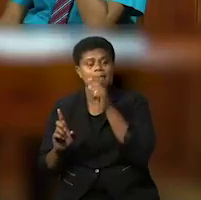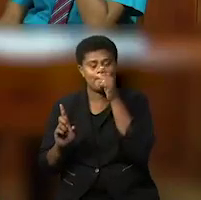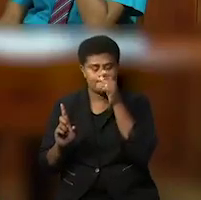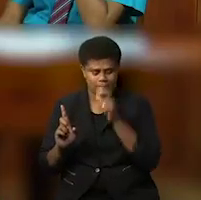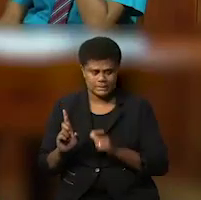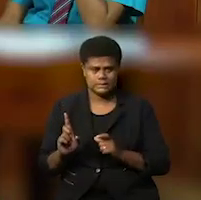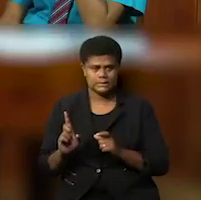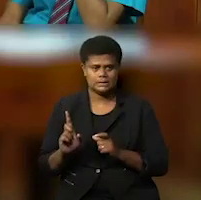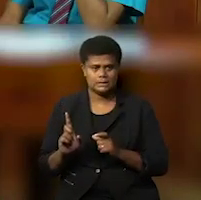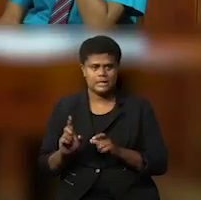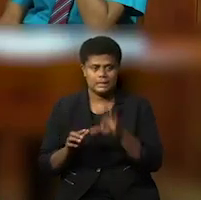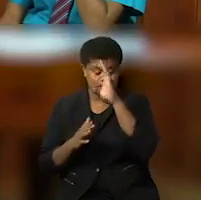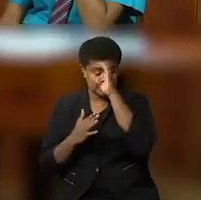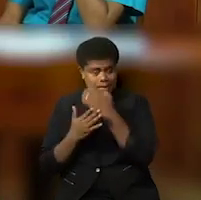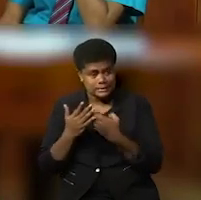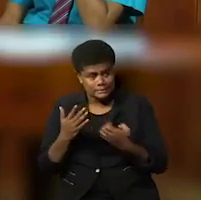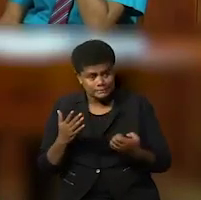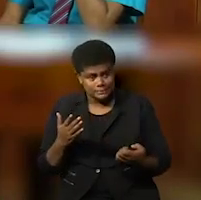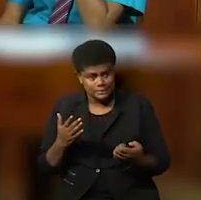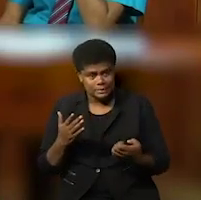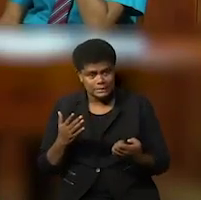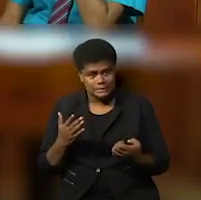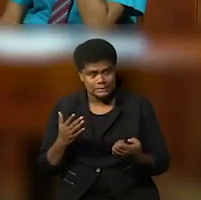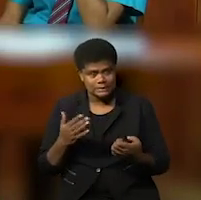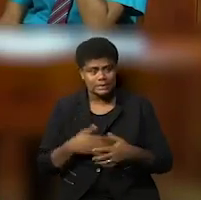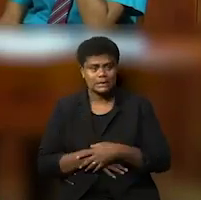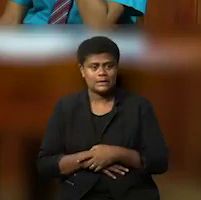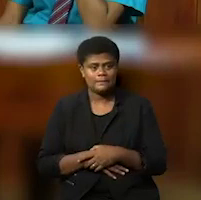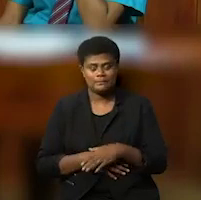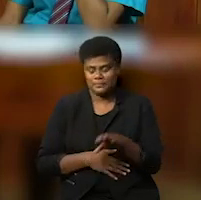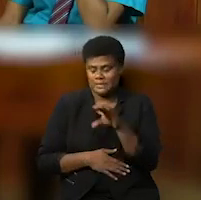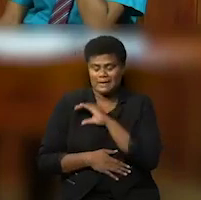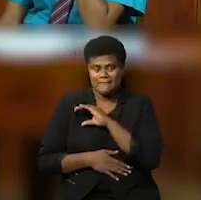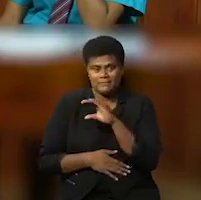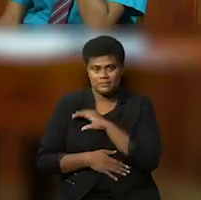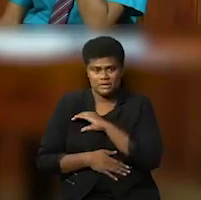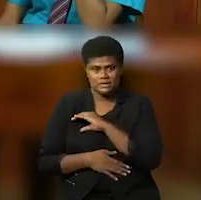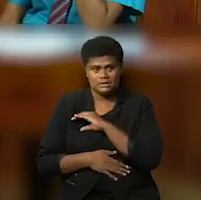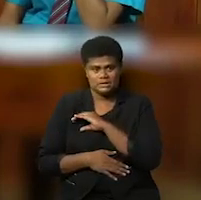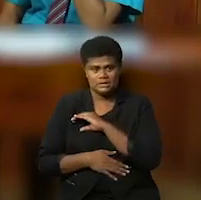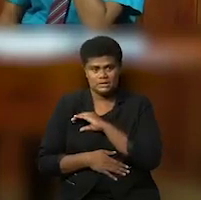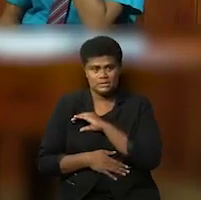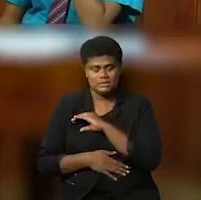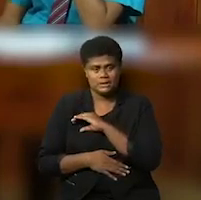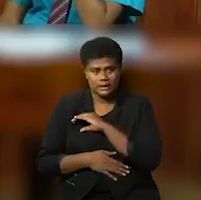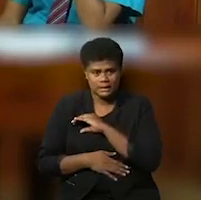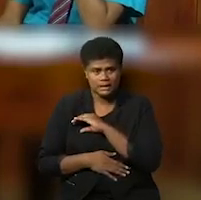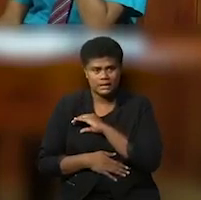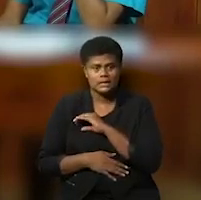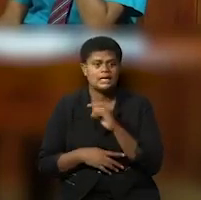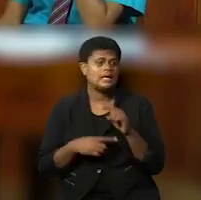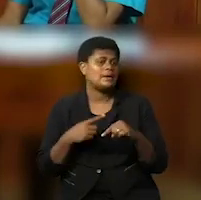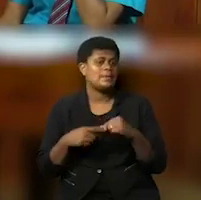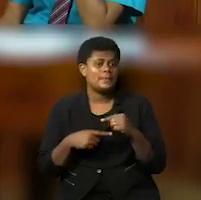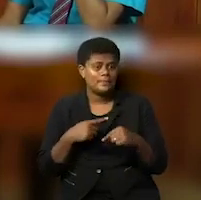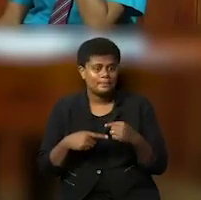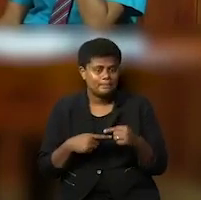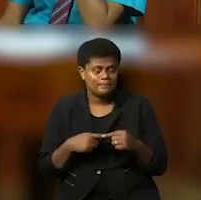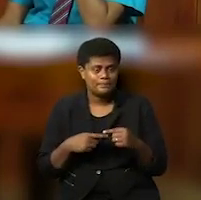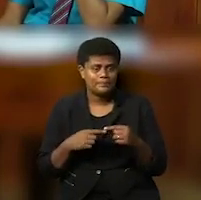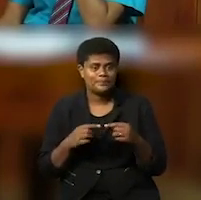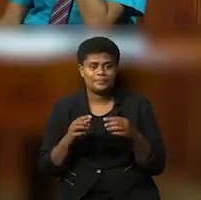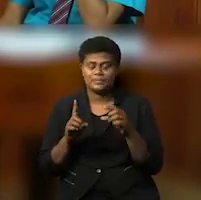in person and they experience the terrible sin of the presence of God. But Mount Zion is much